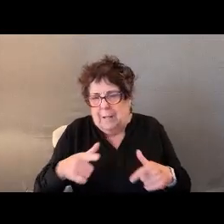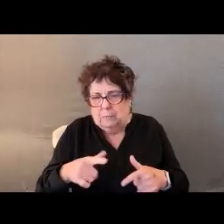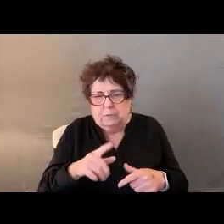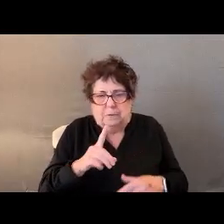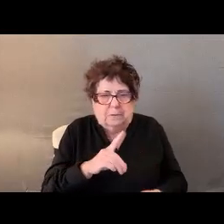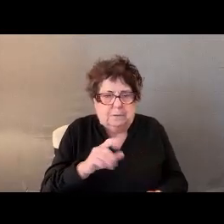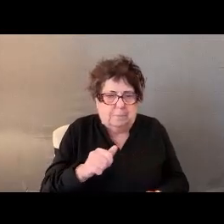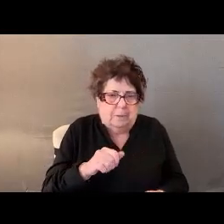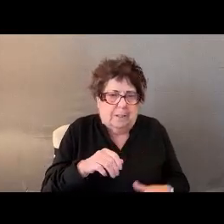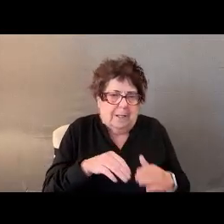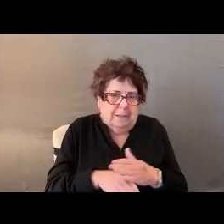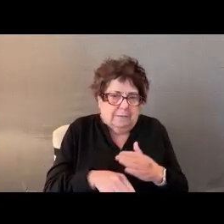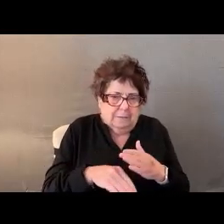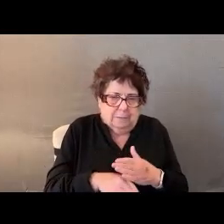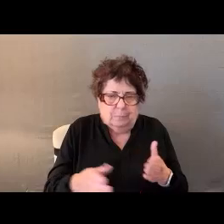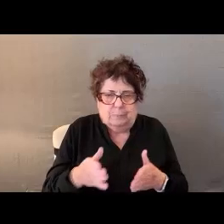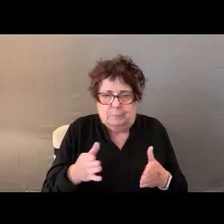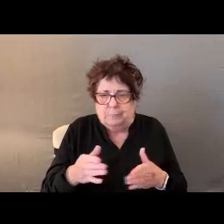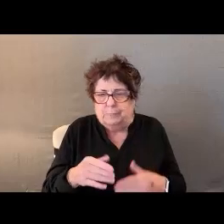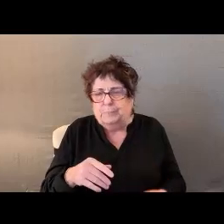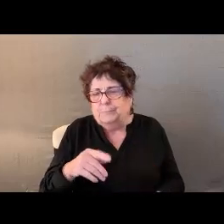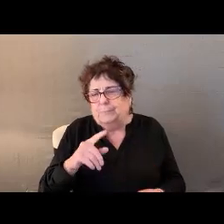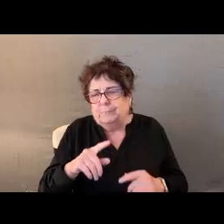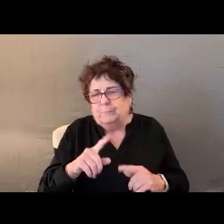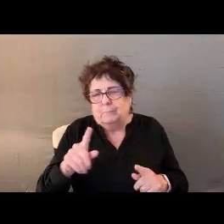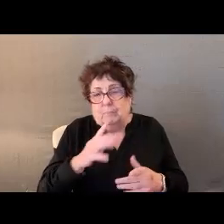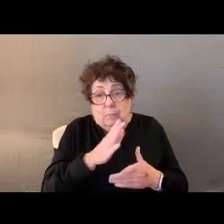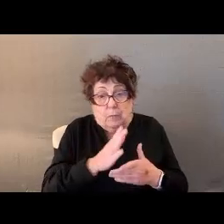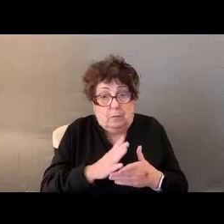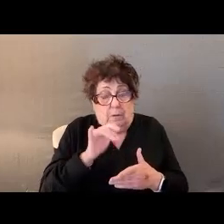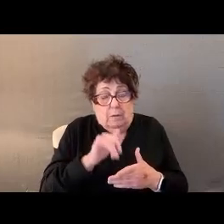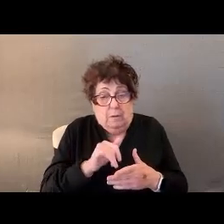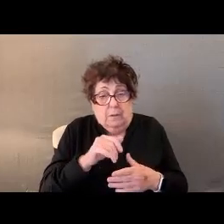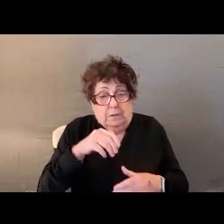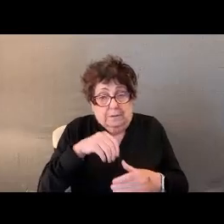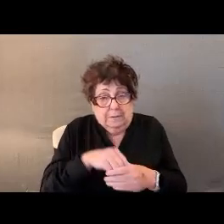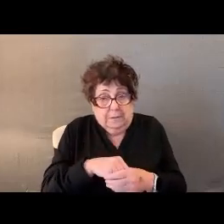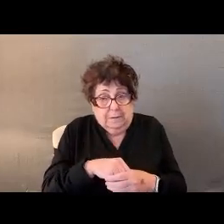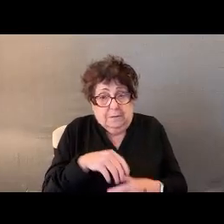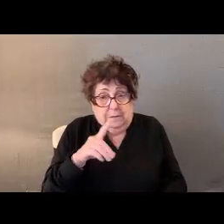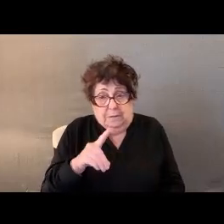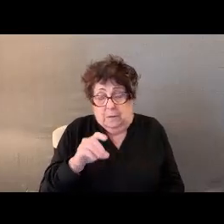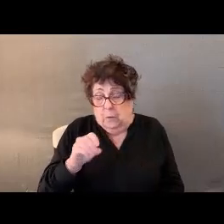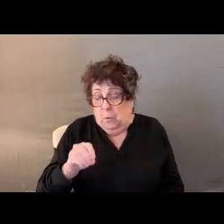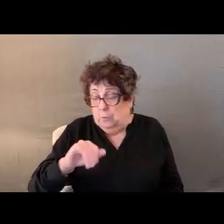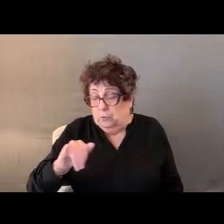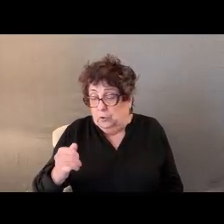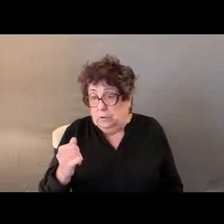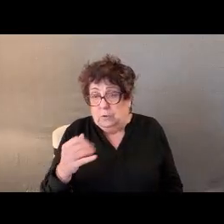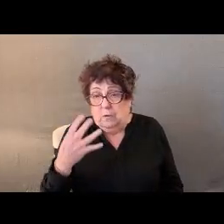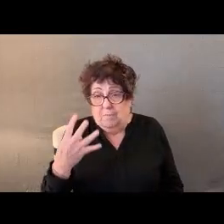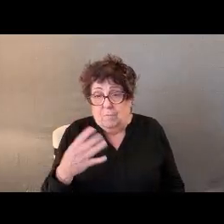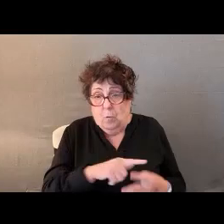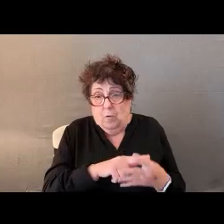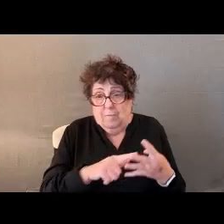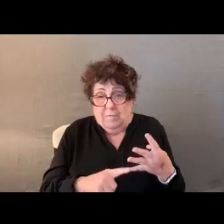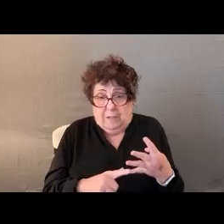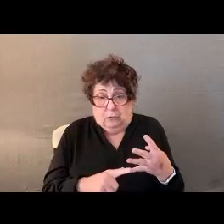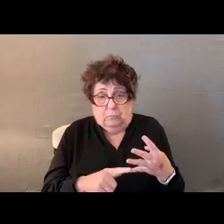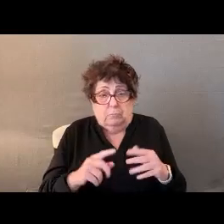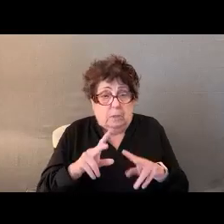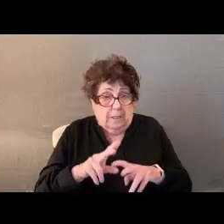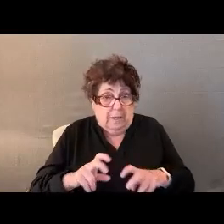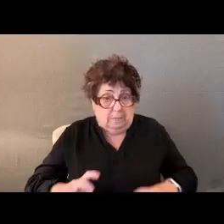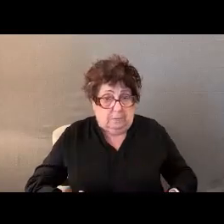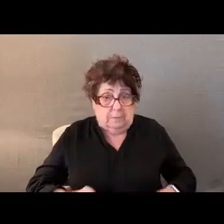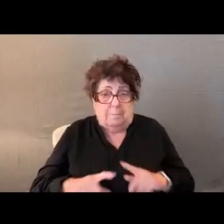but I really think that that analysis is intended to kind of establish that you need to do these types